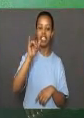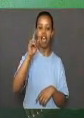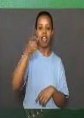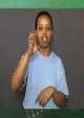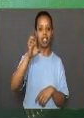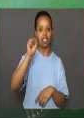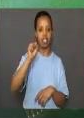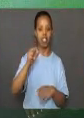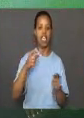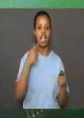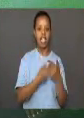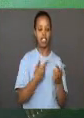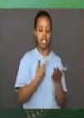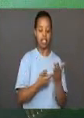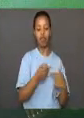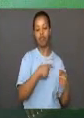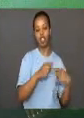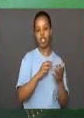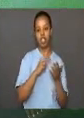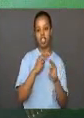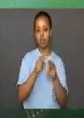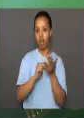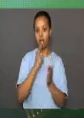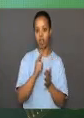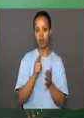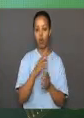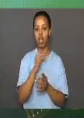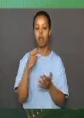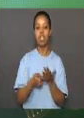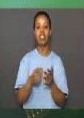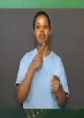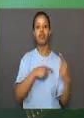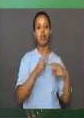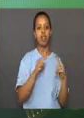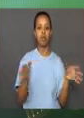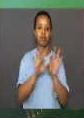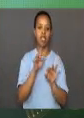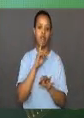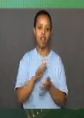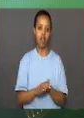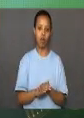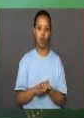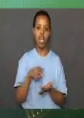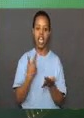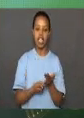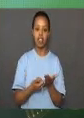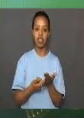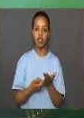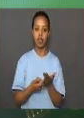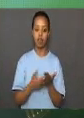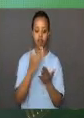The alleles of a given gene are very important. They determine